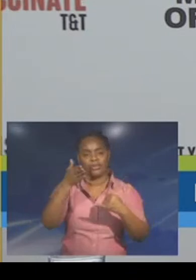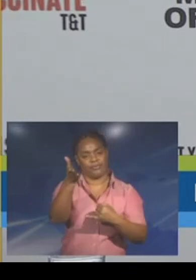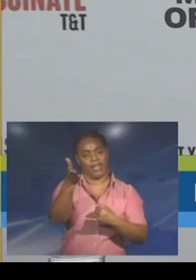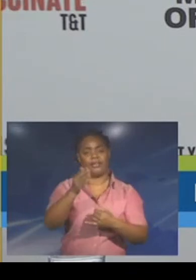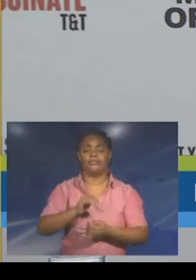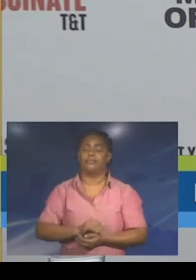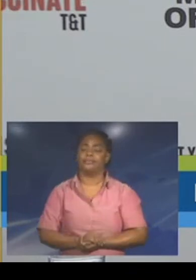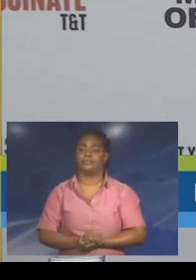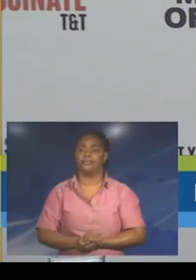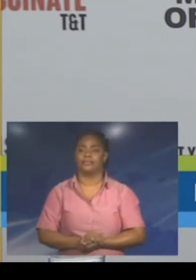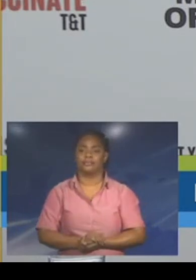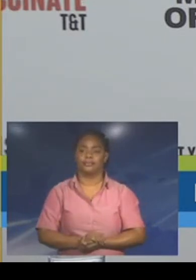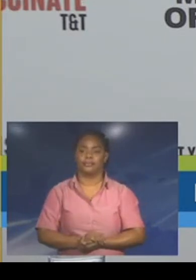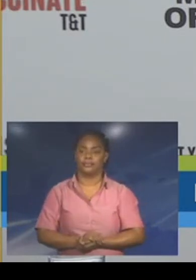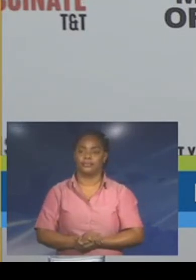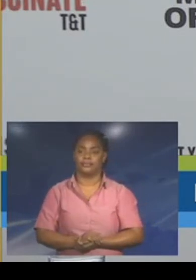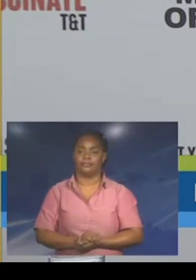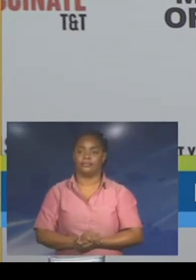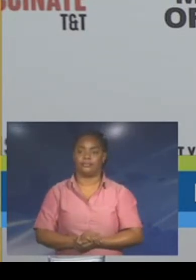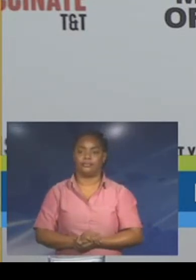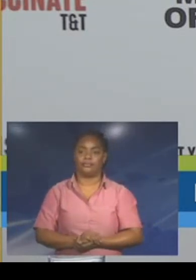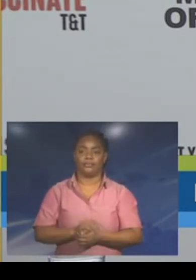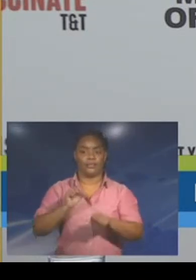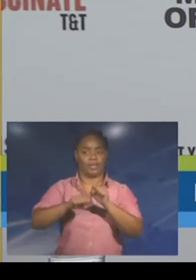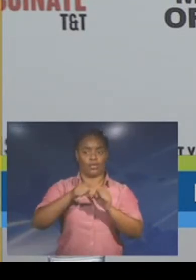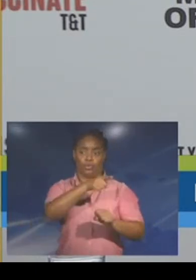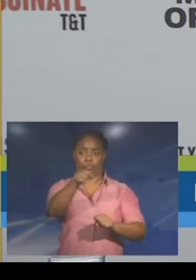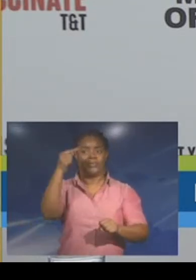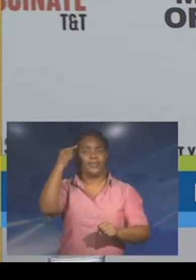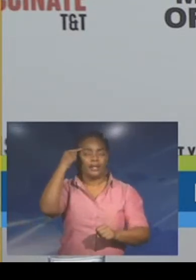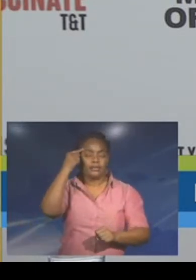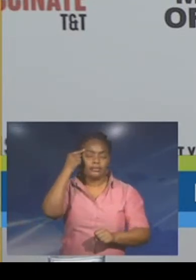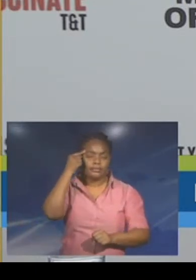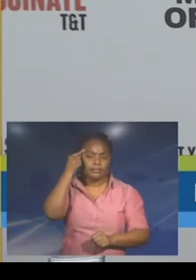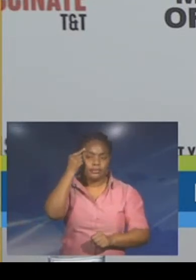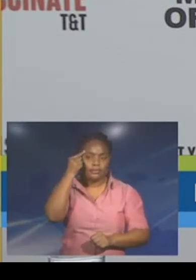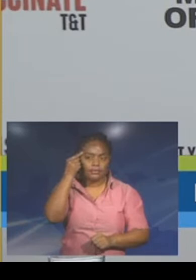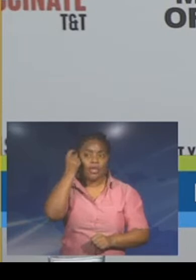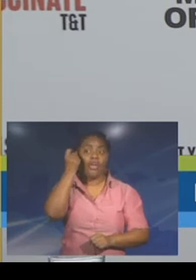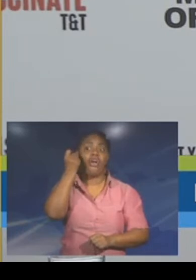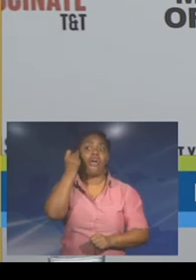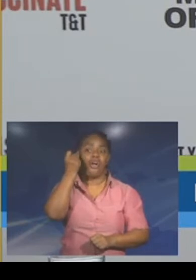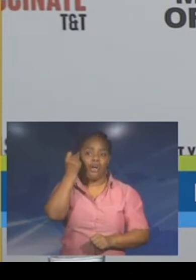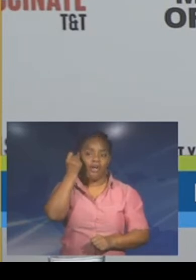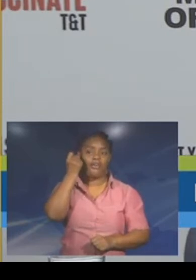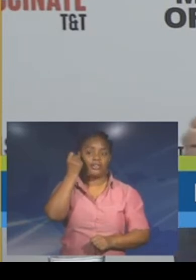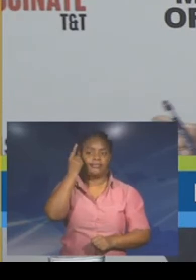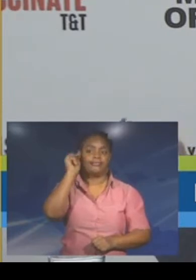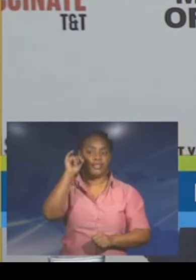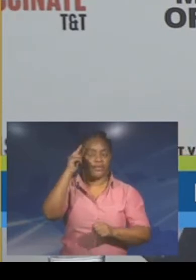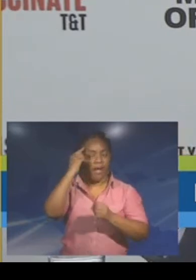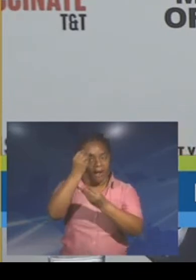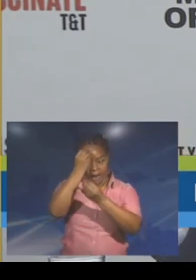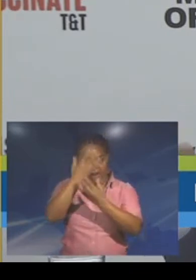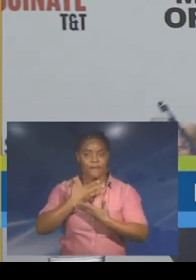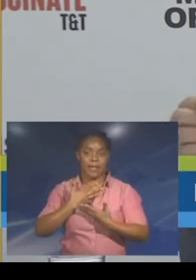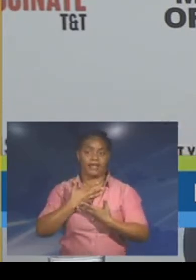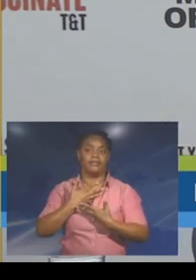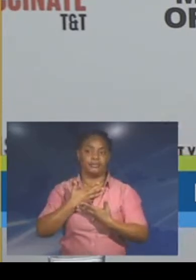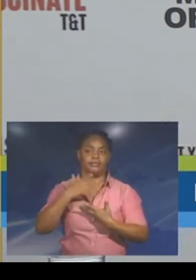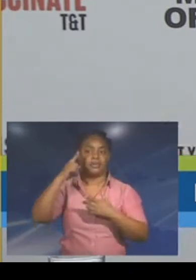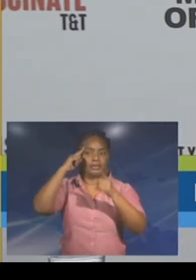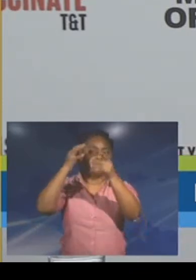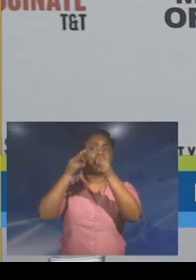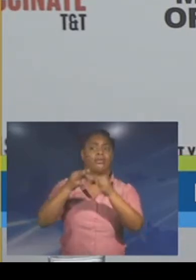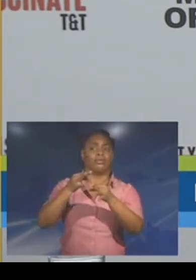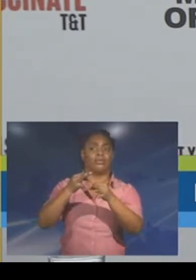educated decision as to how to move and conduct their business from next week, Sunday, moving forward as to